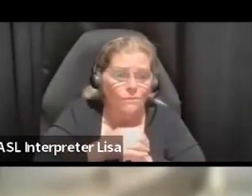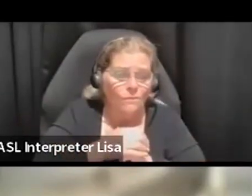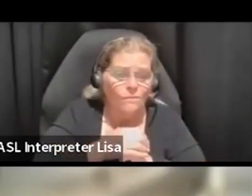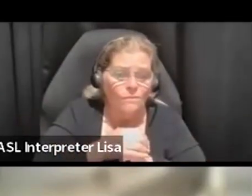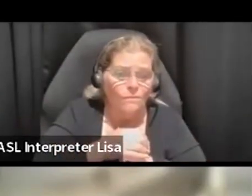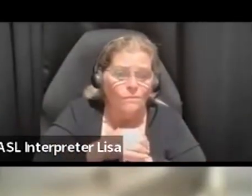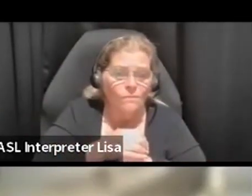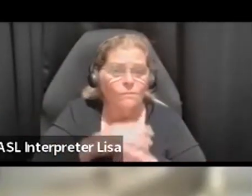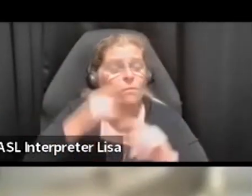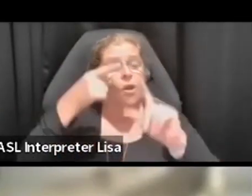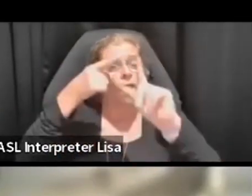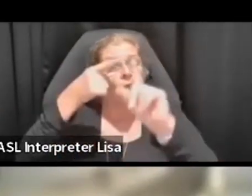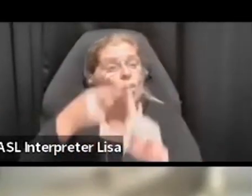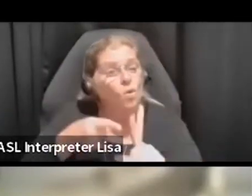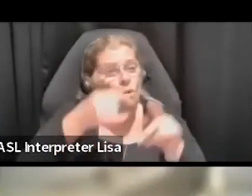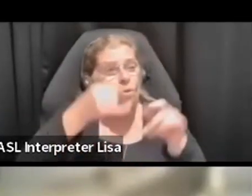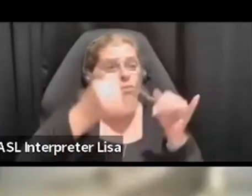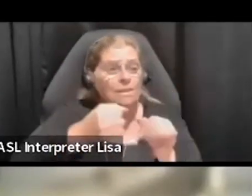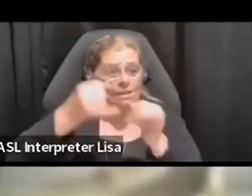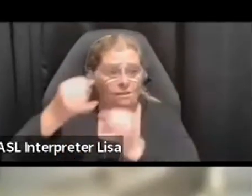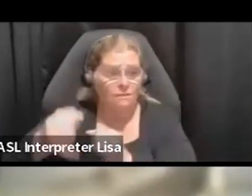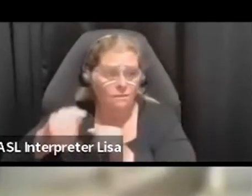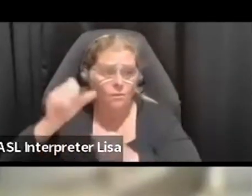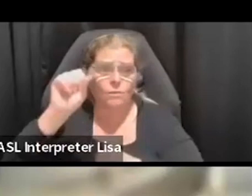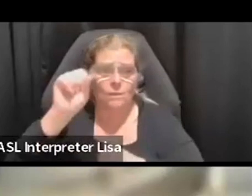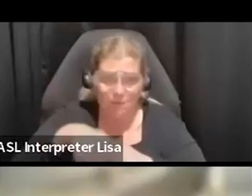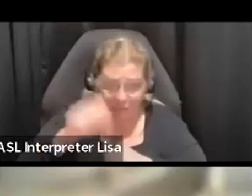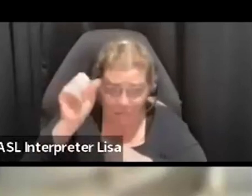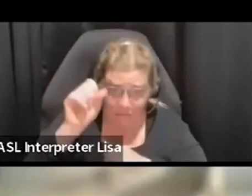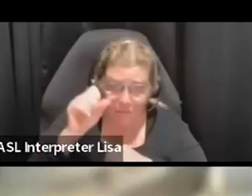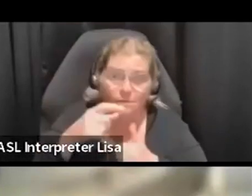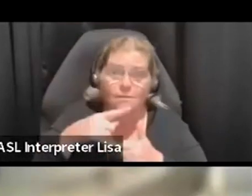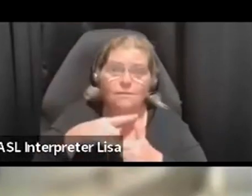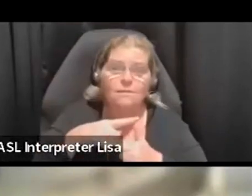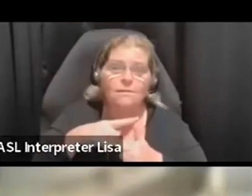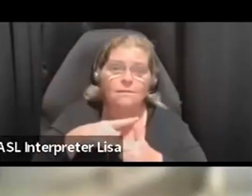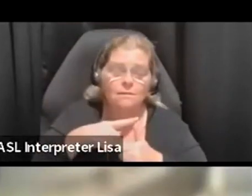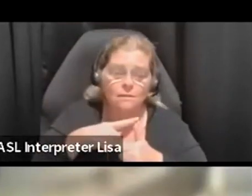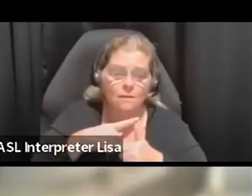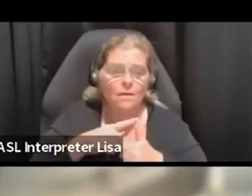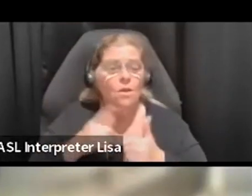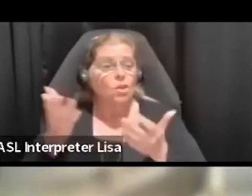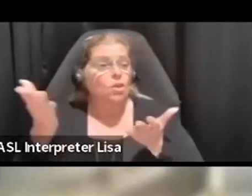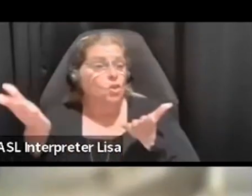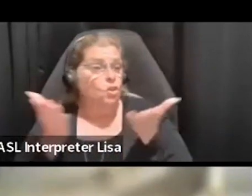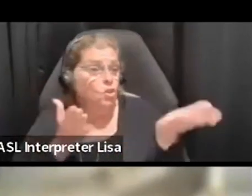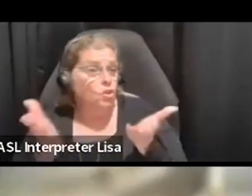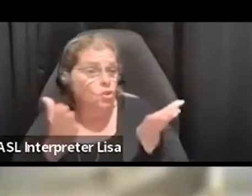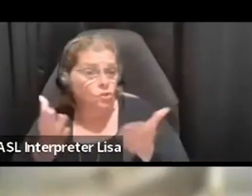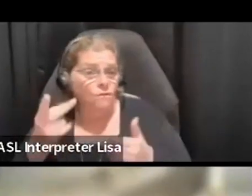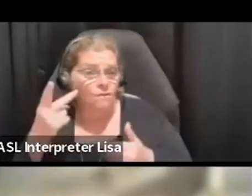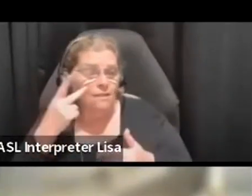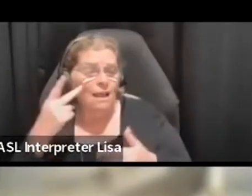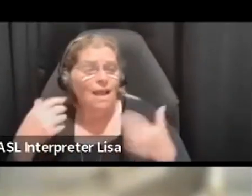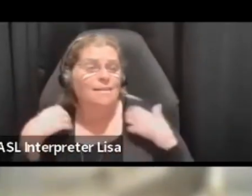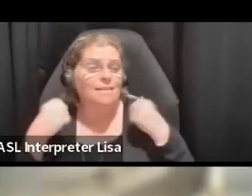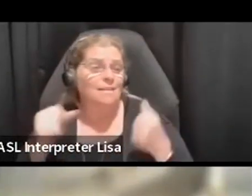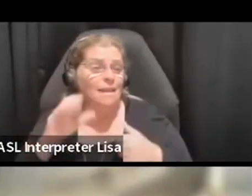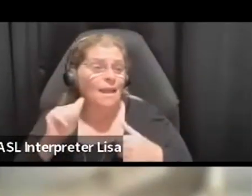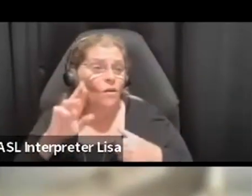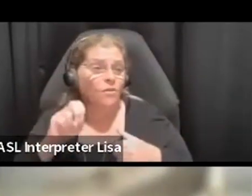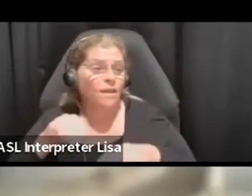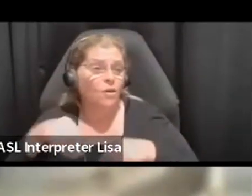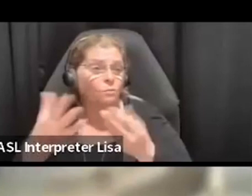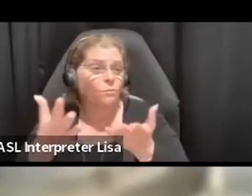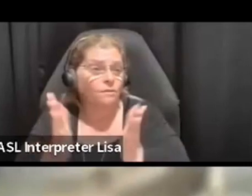are individualized, when it comes to services, all I see as a healthcare provider is that this